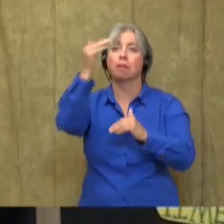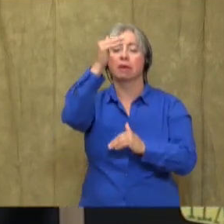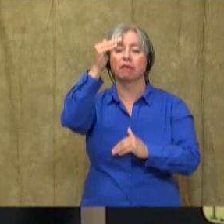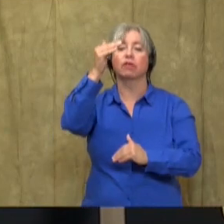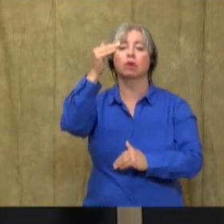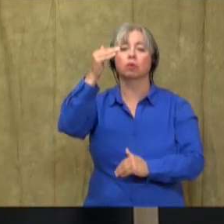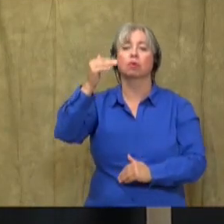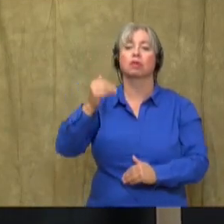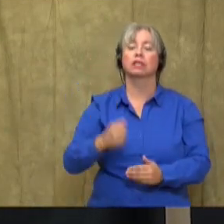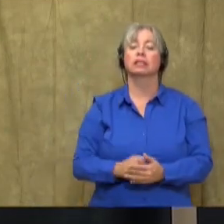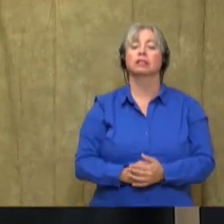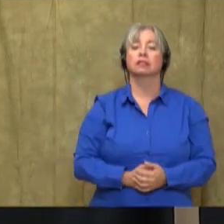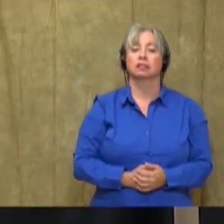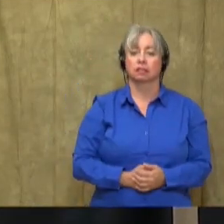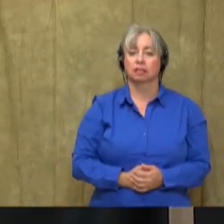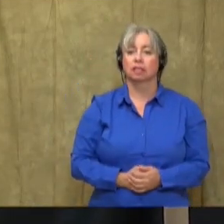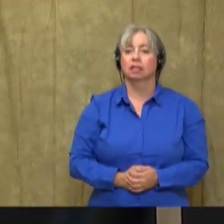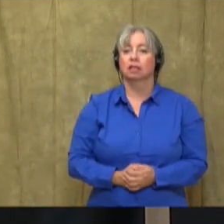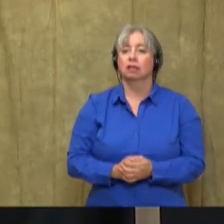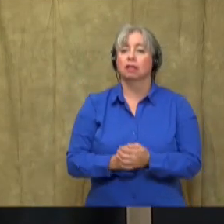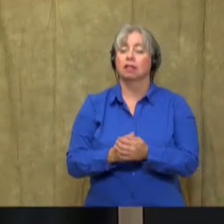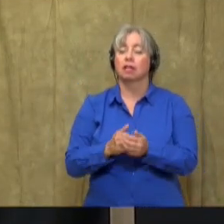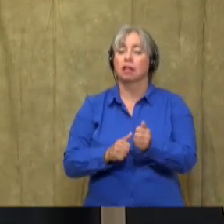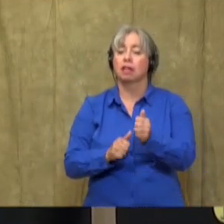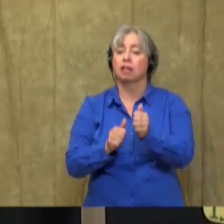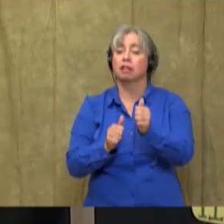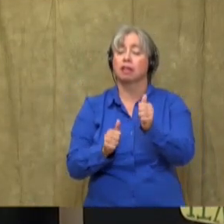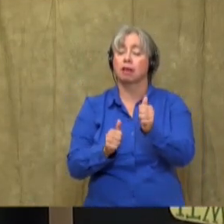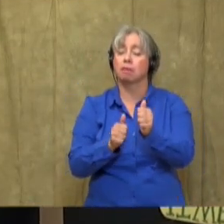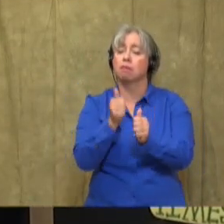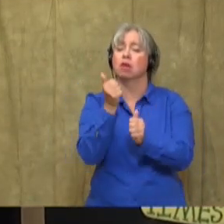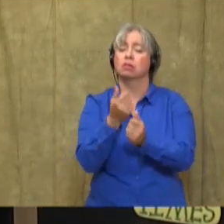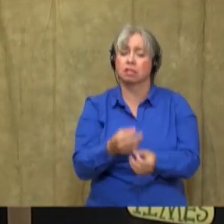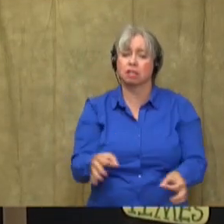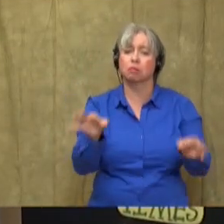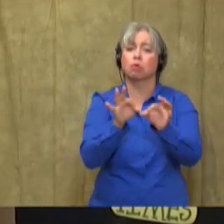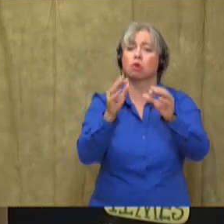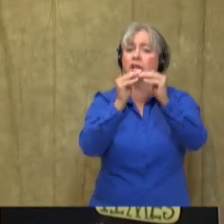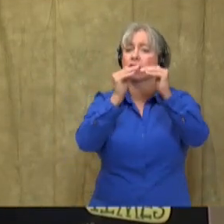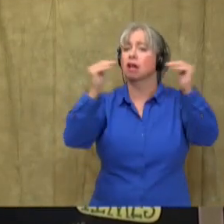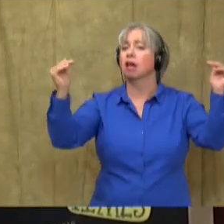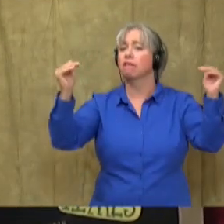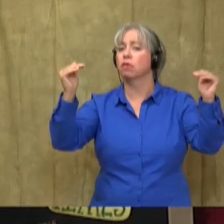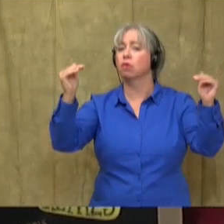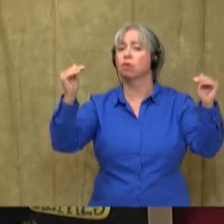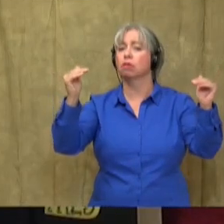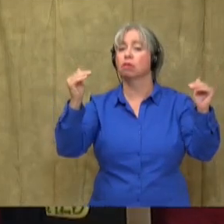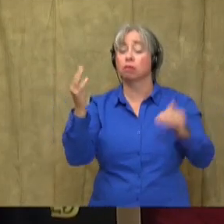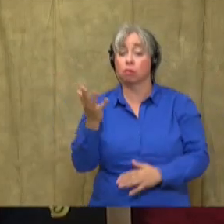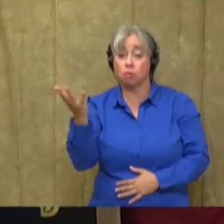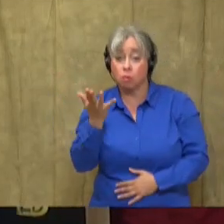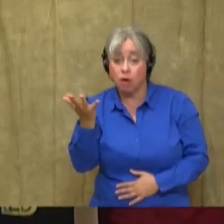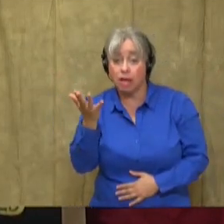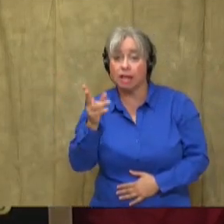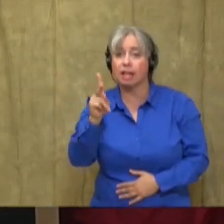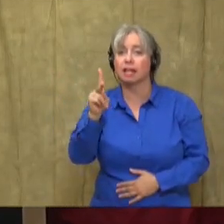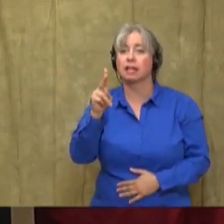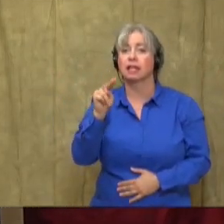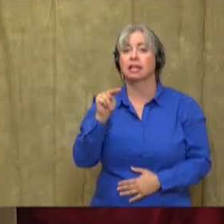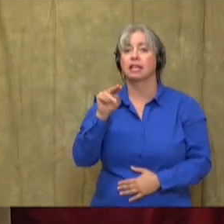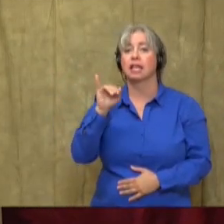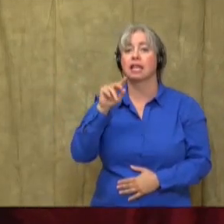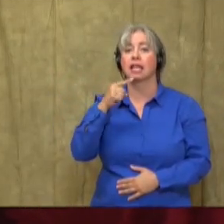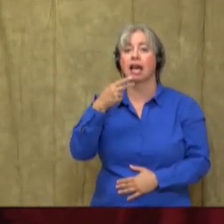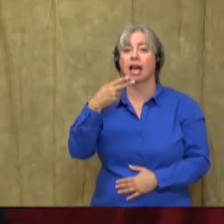Now that brings us to one of the most important levels of this social structure, and that is the knight. When we think of medieval times,